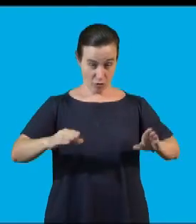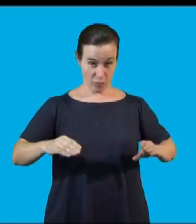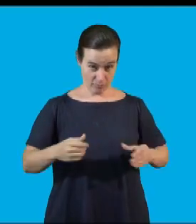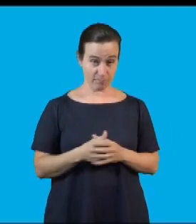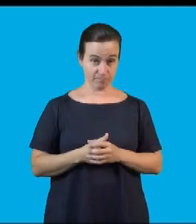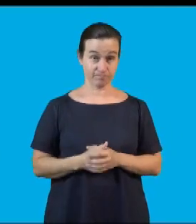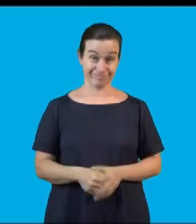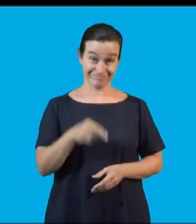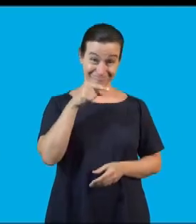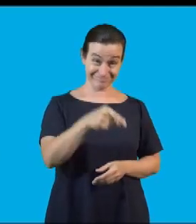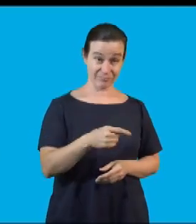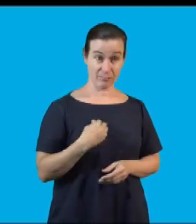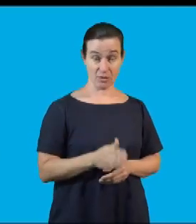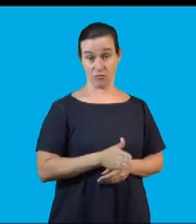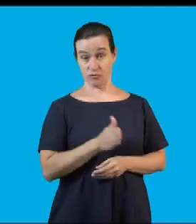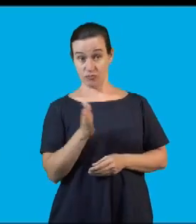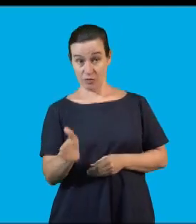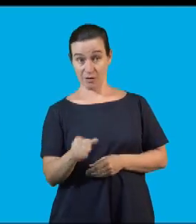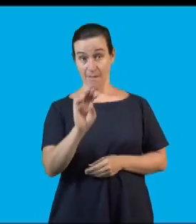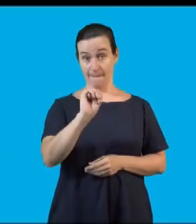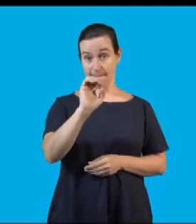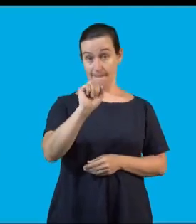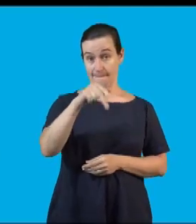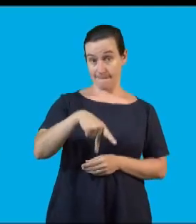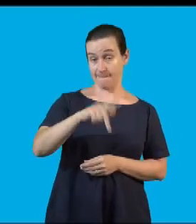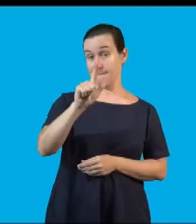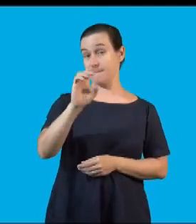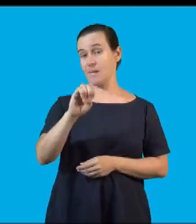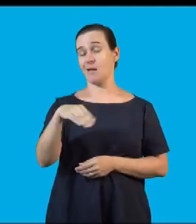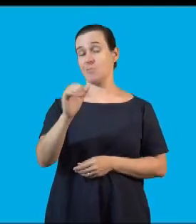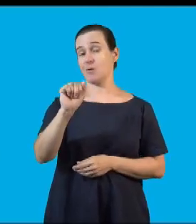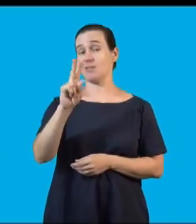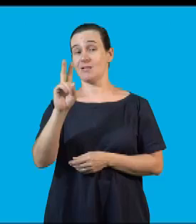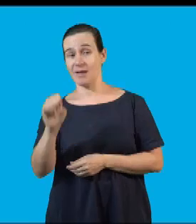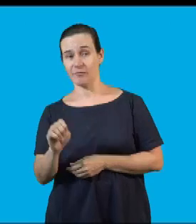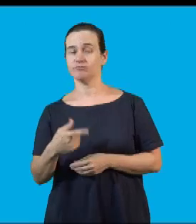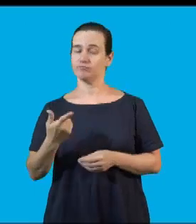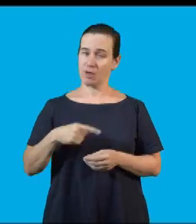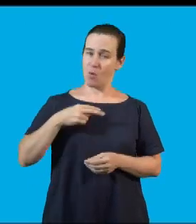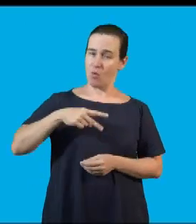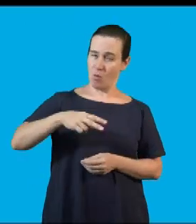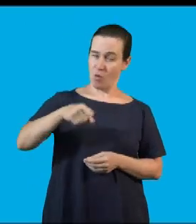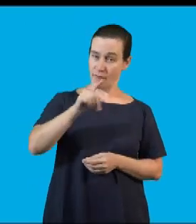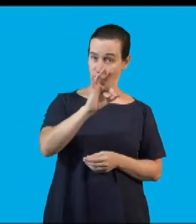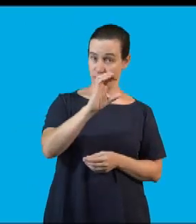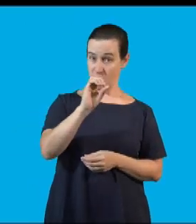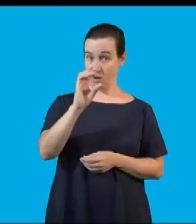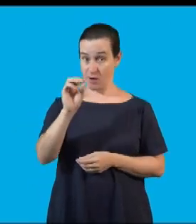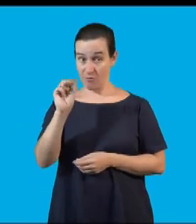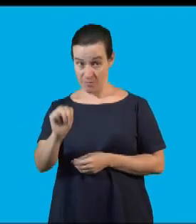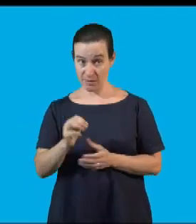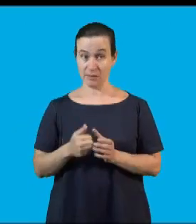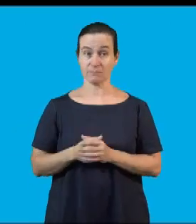crossroad. At the crossroad, turn right onto Maple Avenue. Continue on Maple Avenue